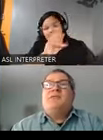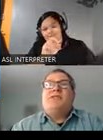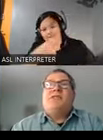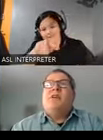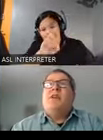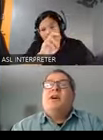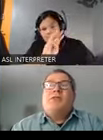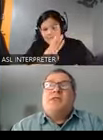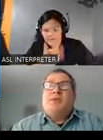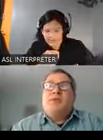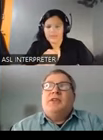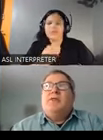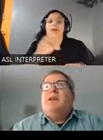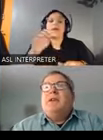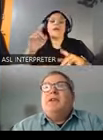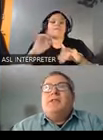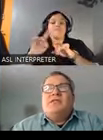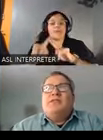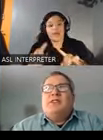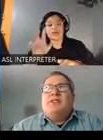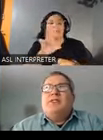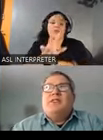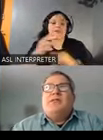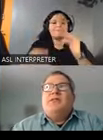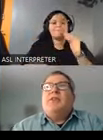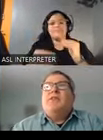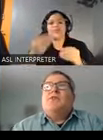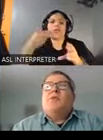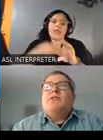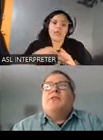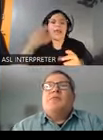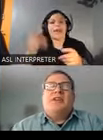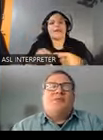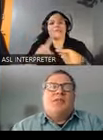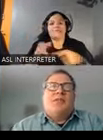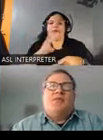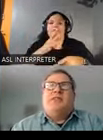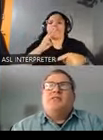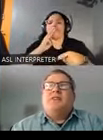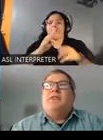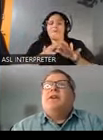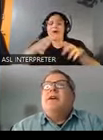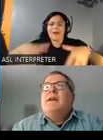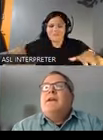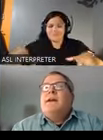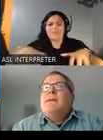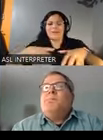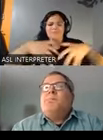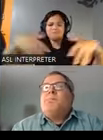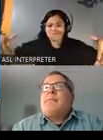critical infrastructure across Puerto Rico, including substations, cell phone towers, water treatment plants, wastewater plants, et cetera.